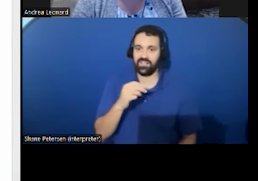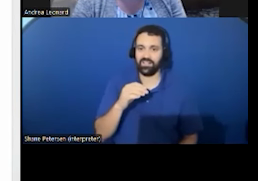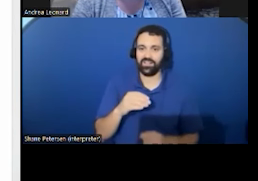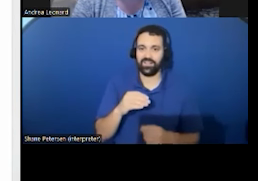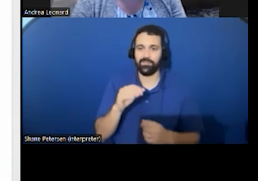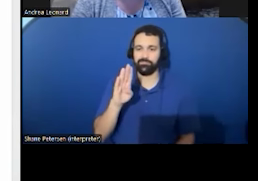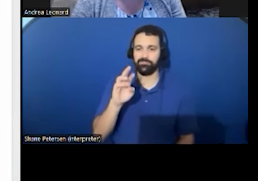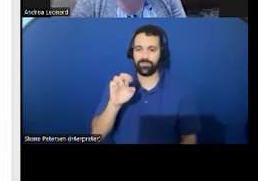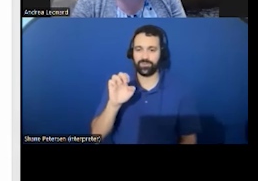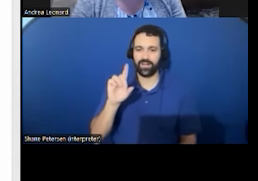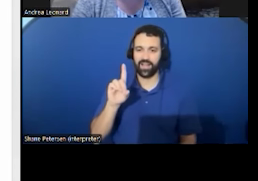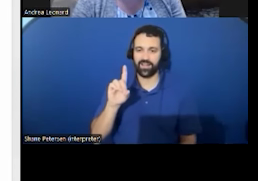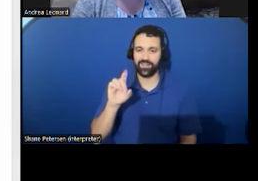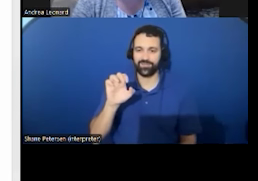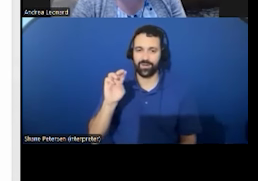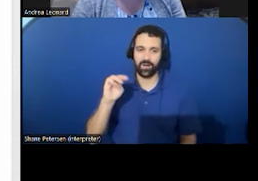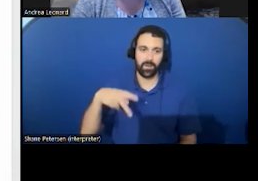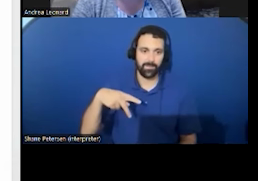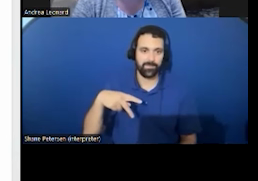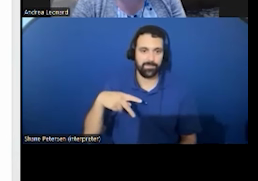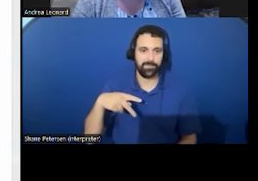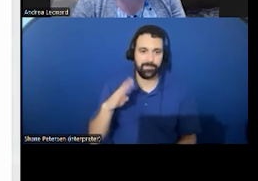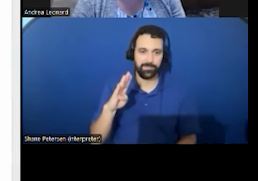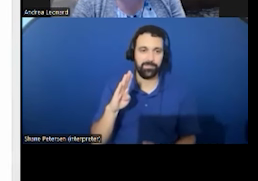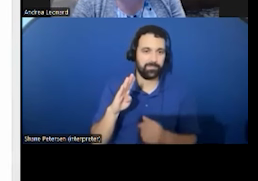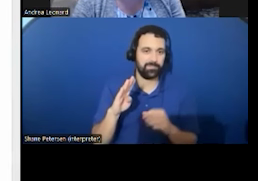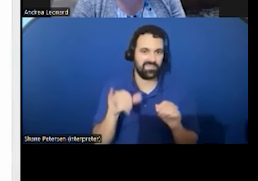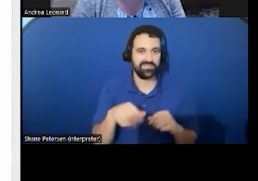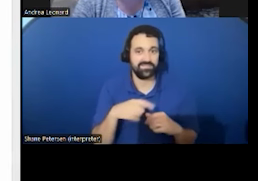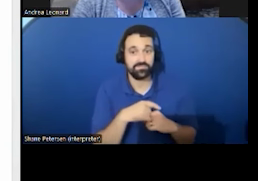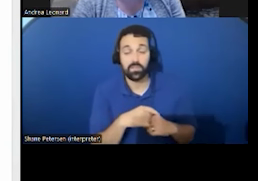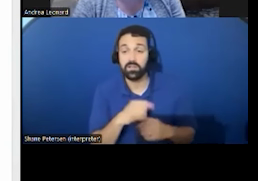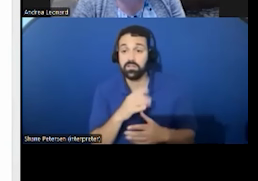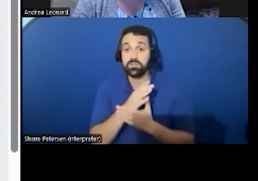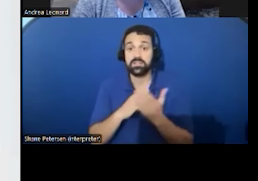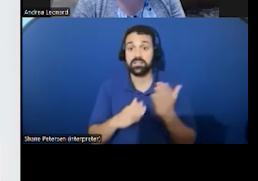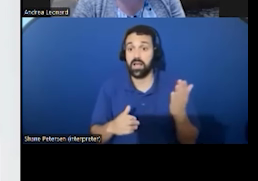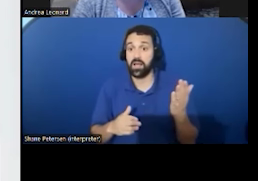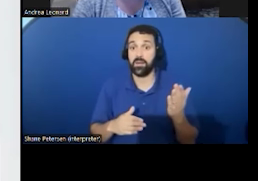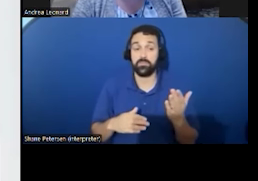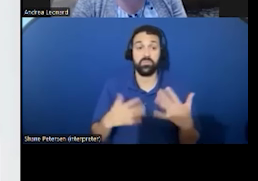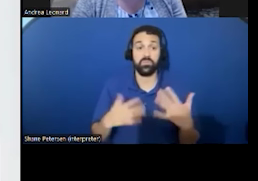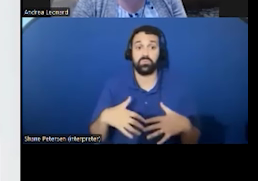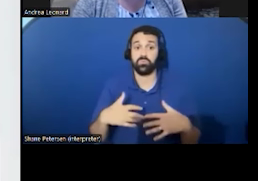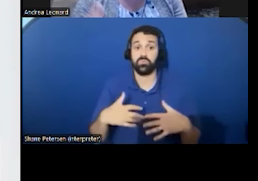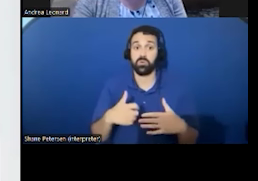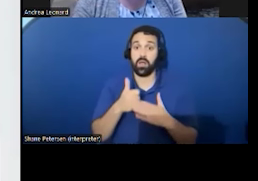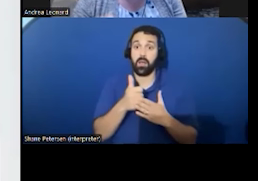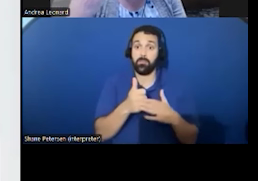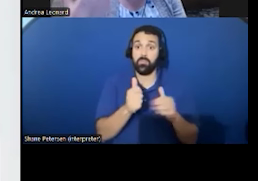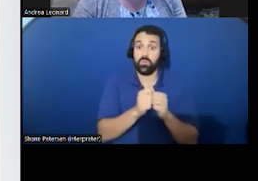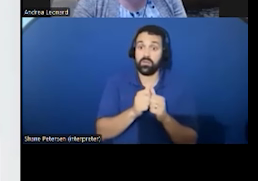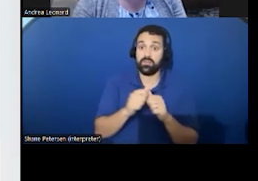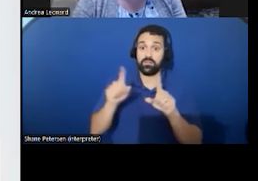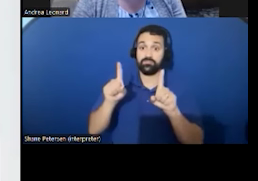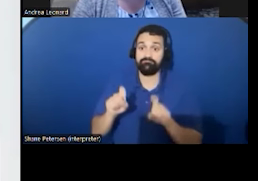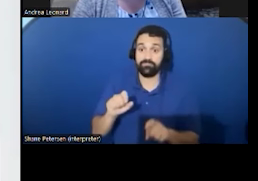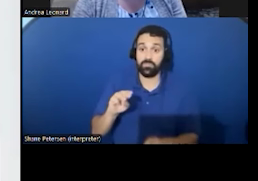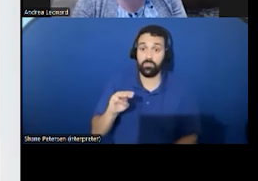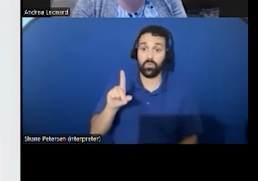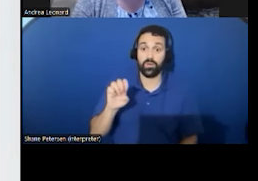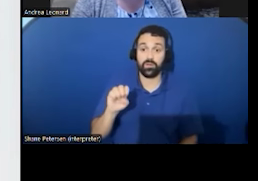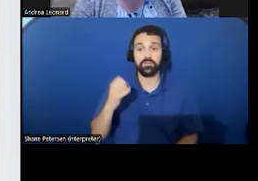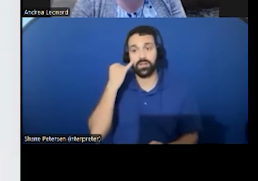quizzes, there are some things that are automatically populated in a Moodle quiz and some things that are not. So as a student, when I click on a